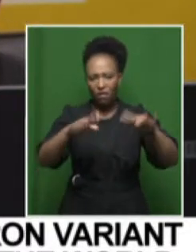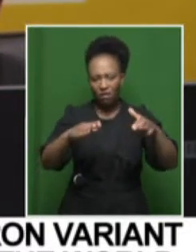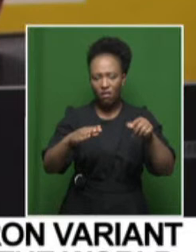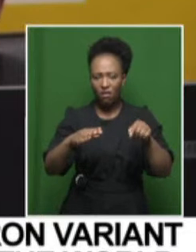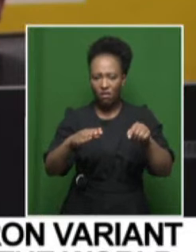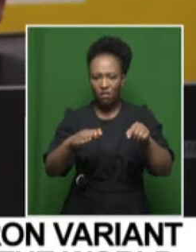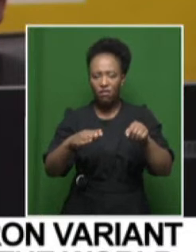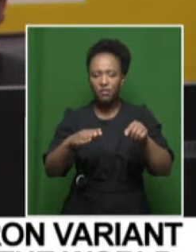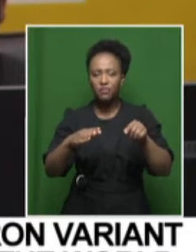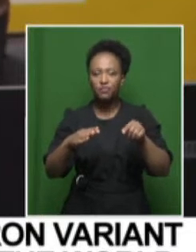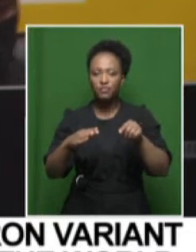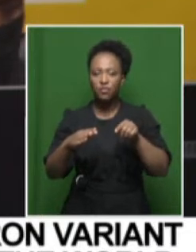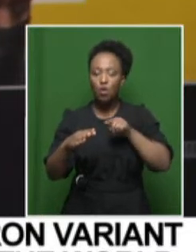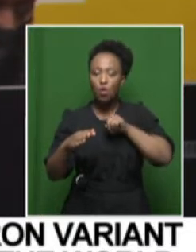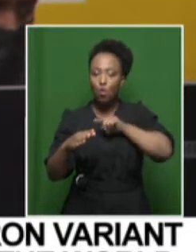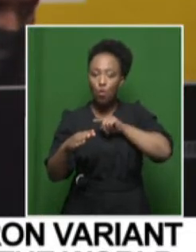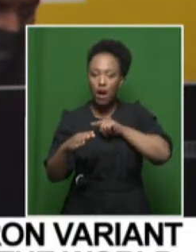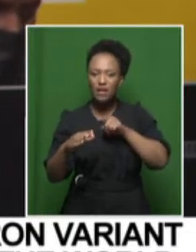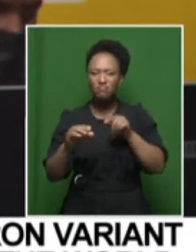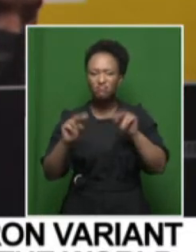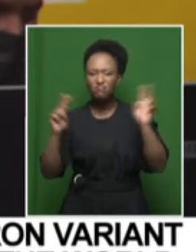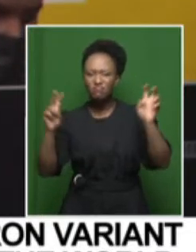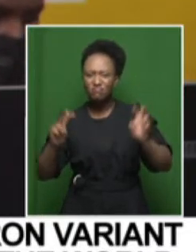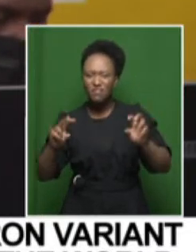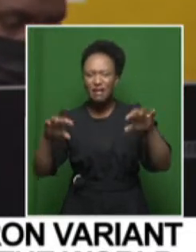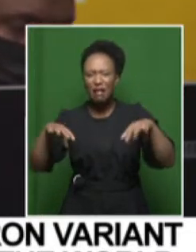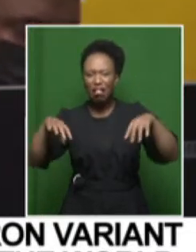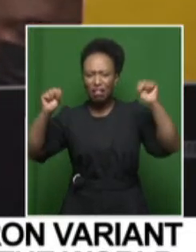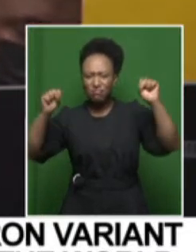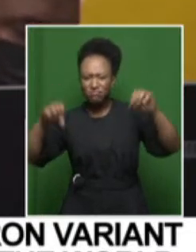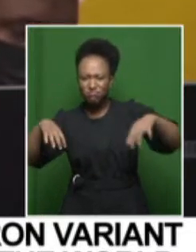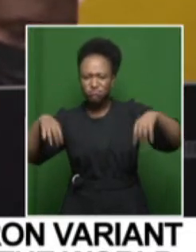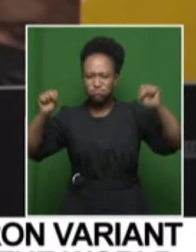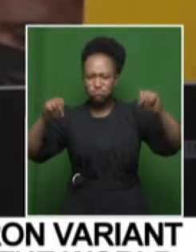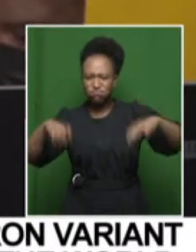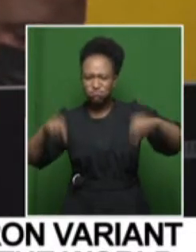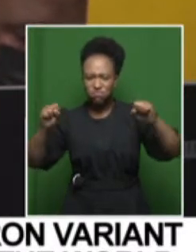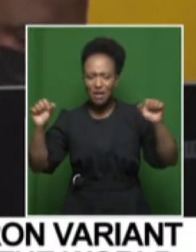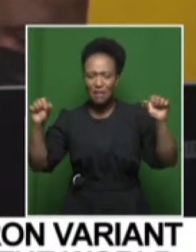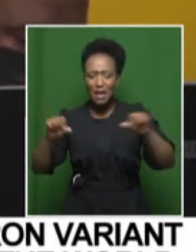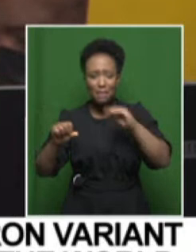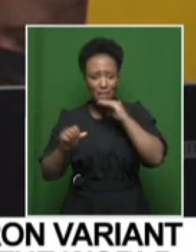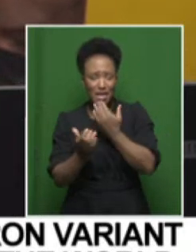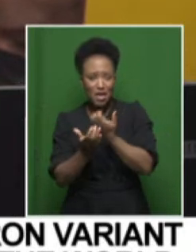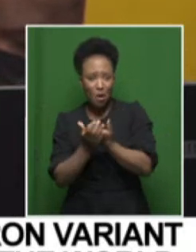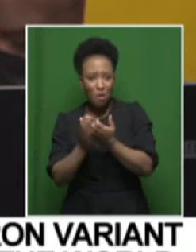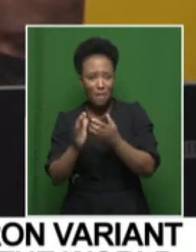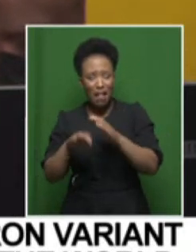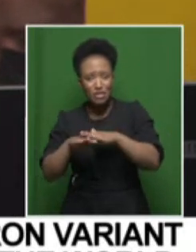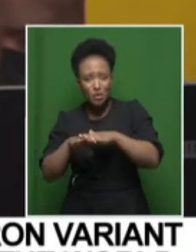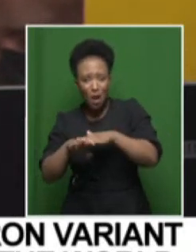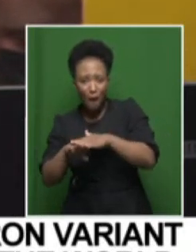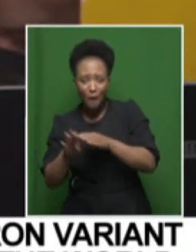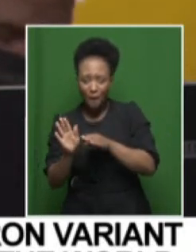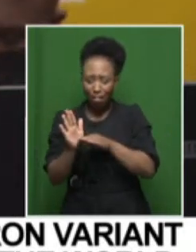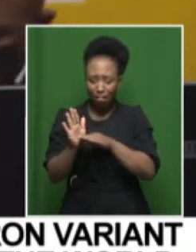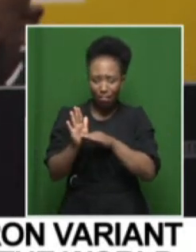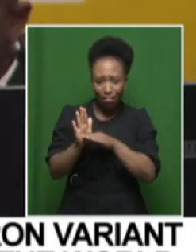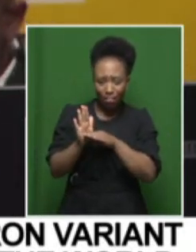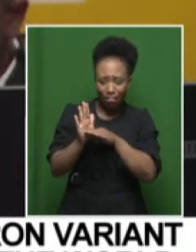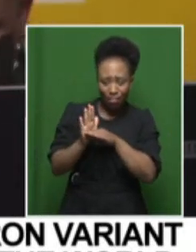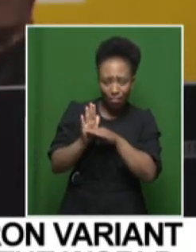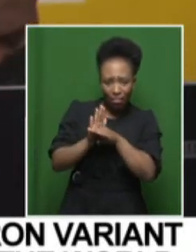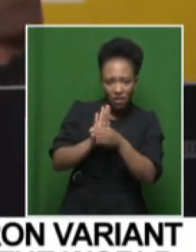also the re-emergence of load shedding also slowed the pace of recovery. The real GDP